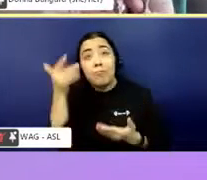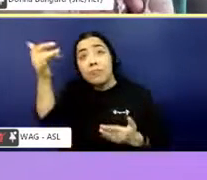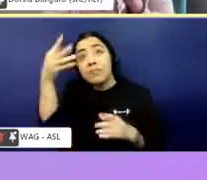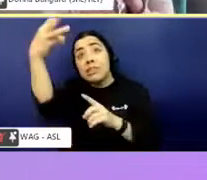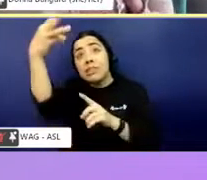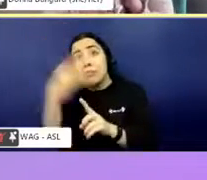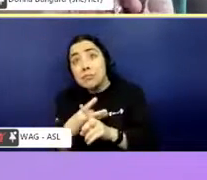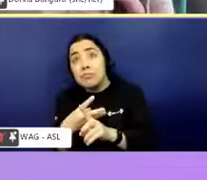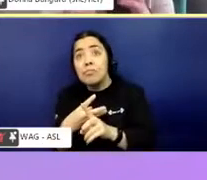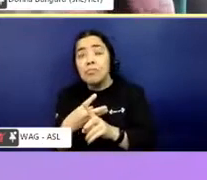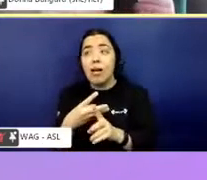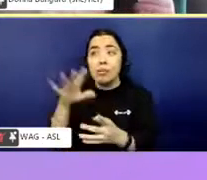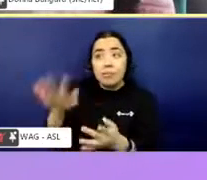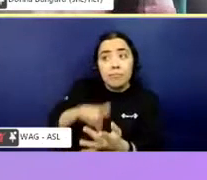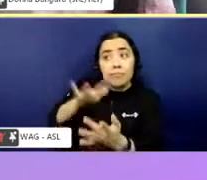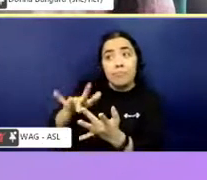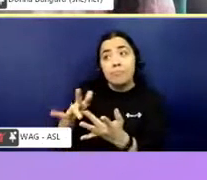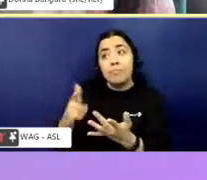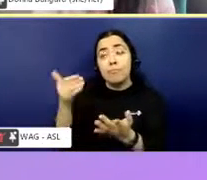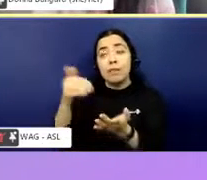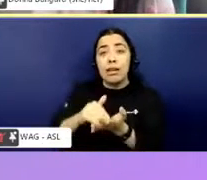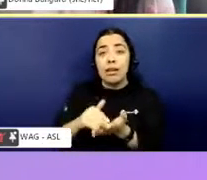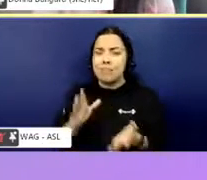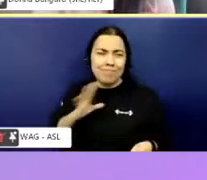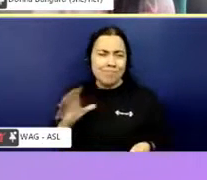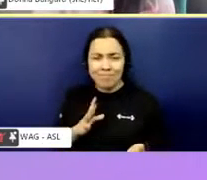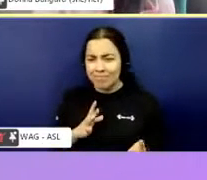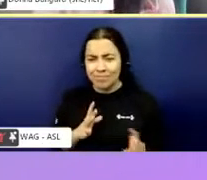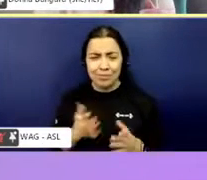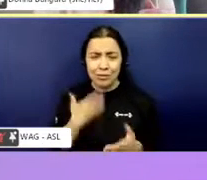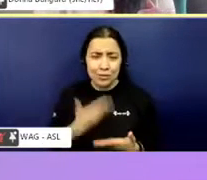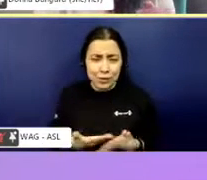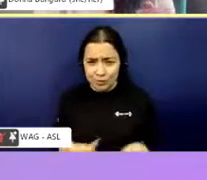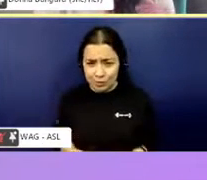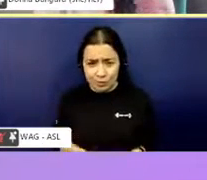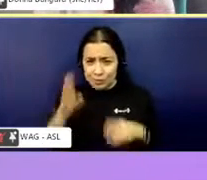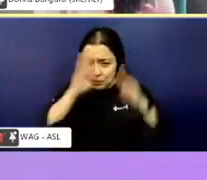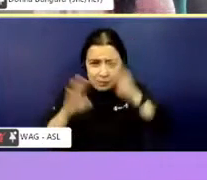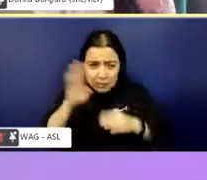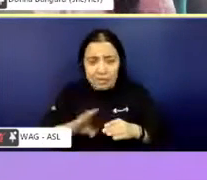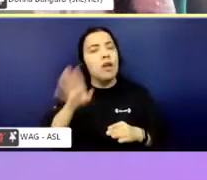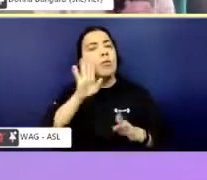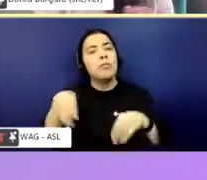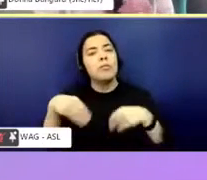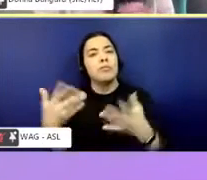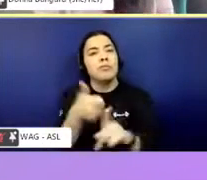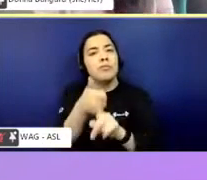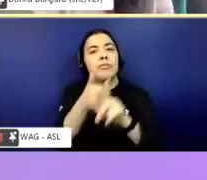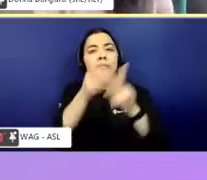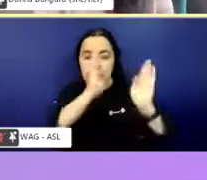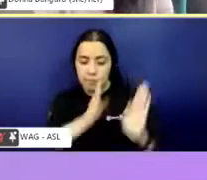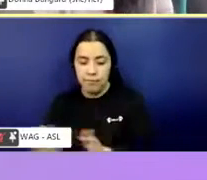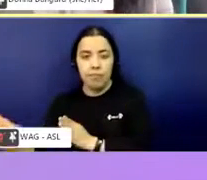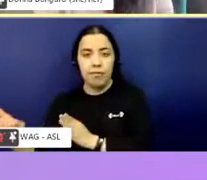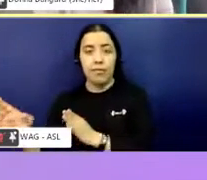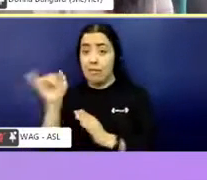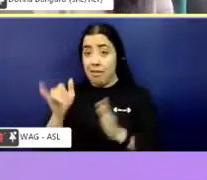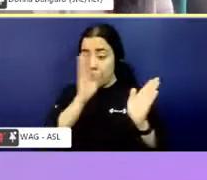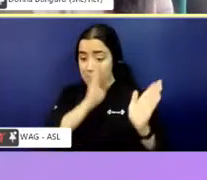good. And you're going to give yourself a rough plan. And that plan is going to be focused on